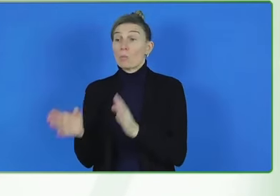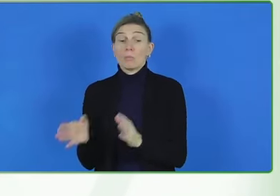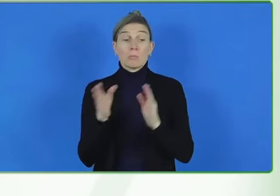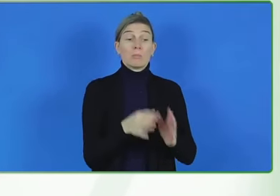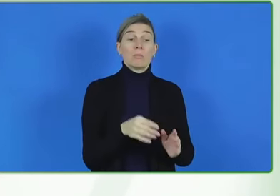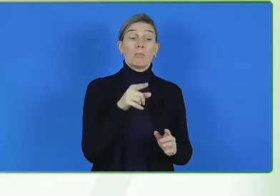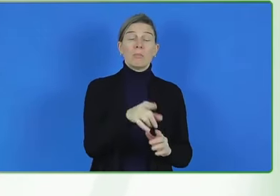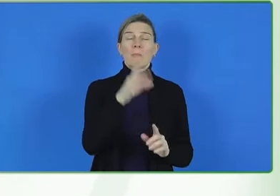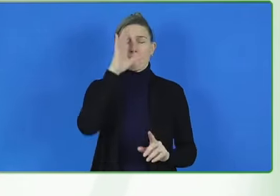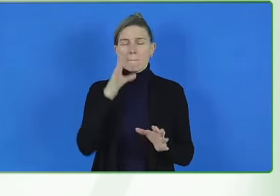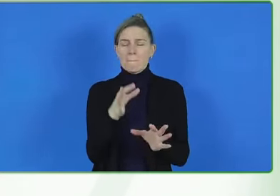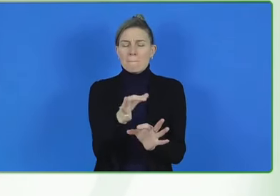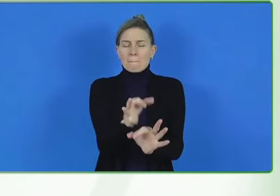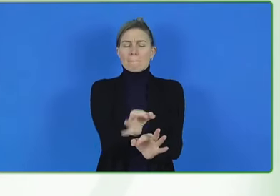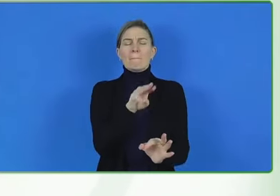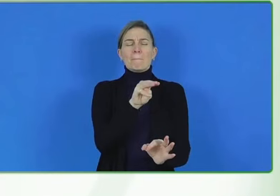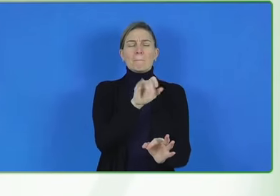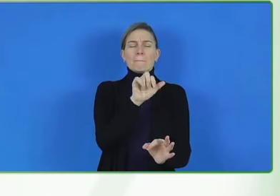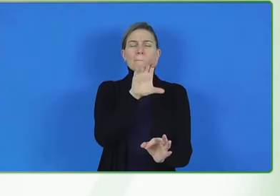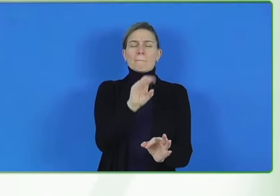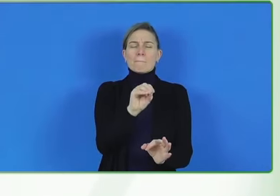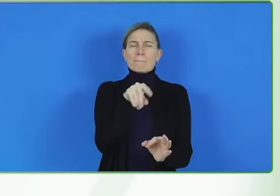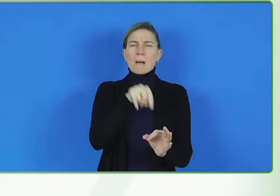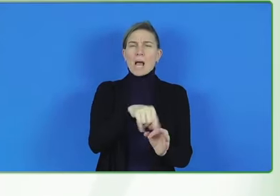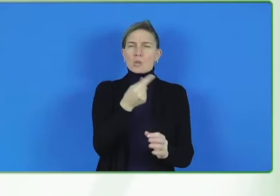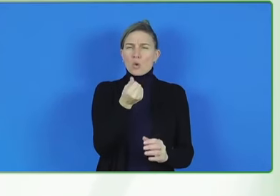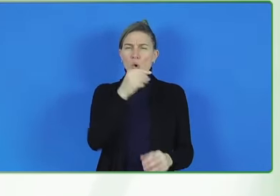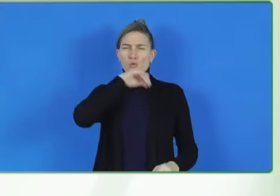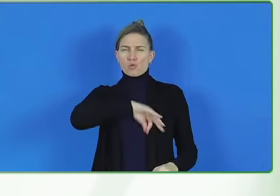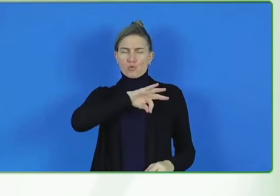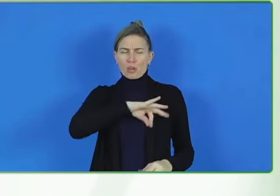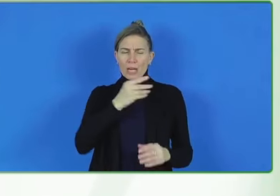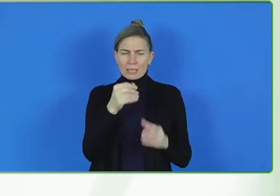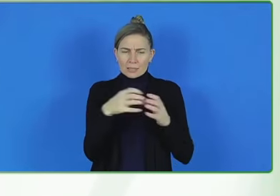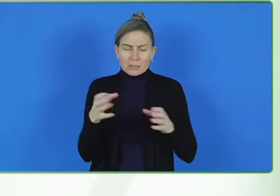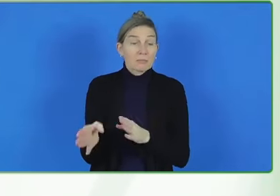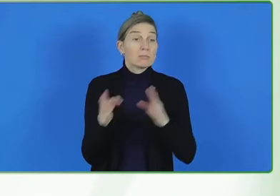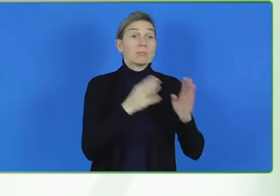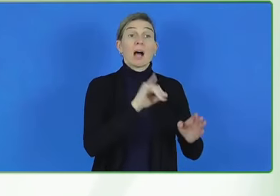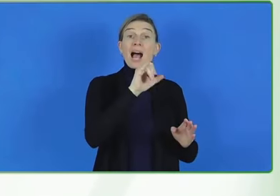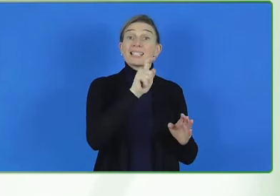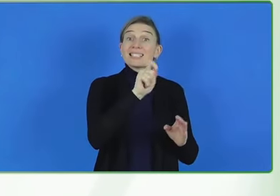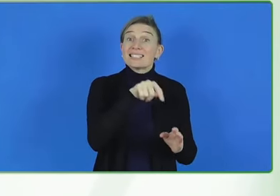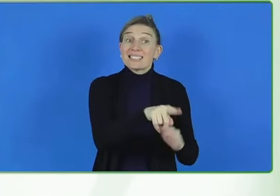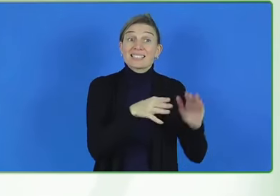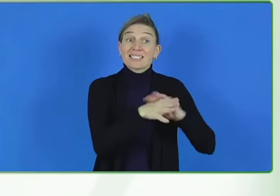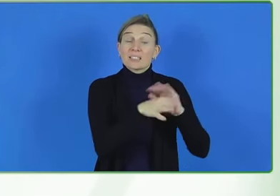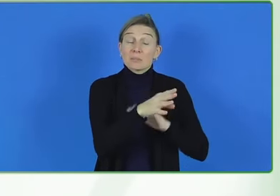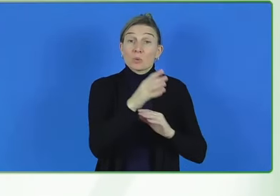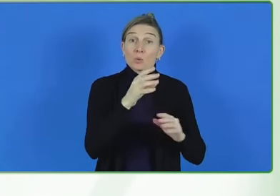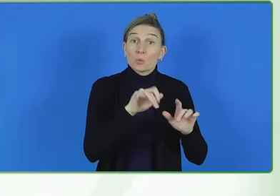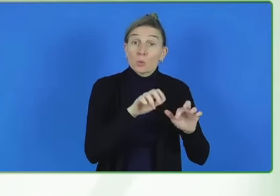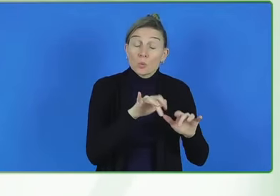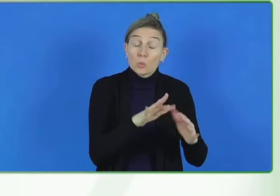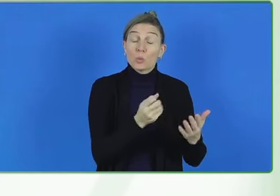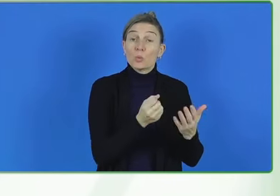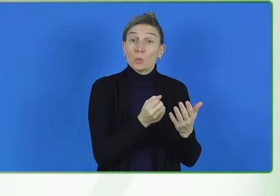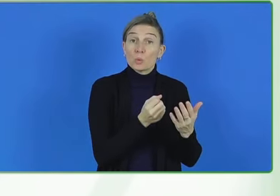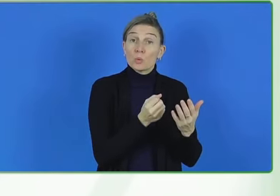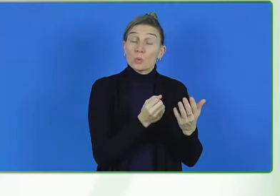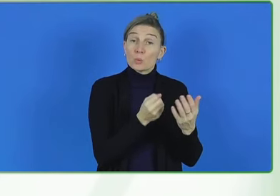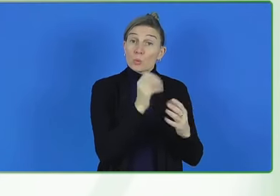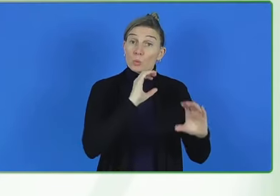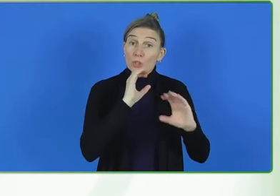members in disability inclusive development, ICTs, accessible information and communication technologies,